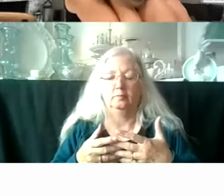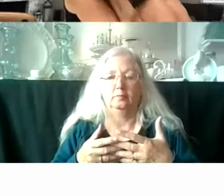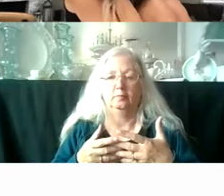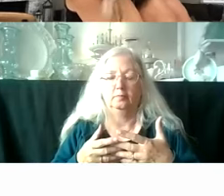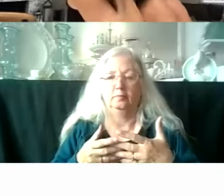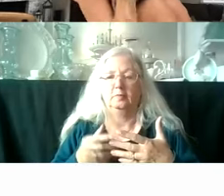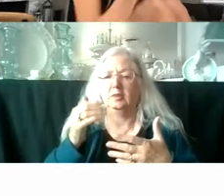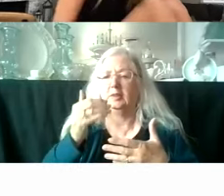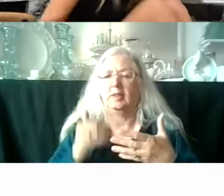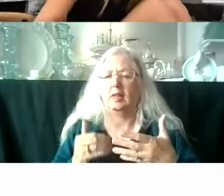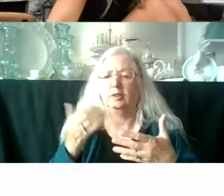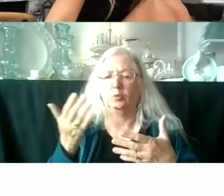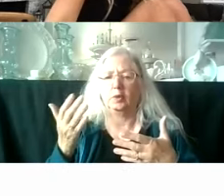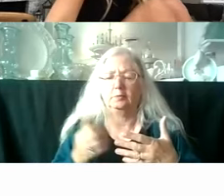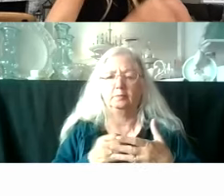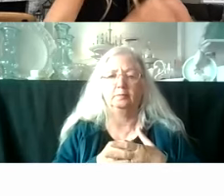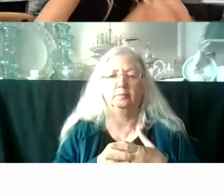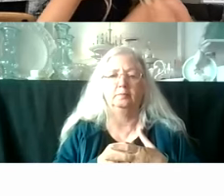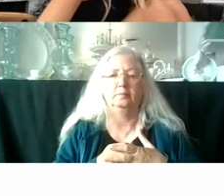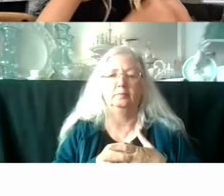What would the next one be?